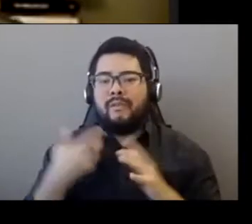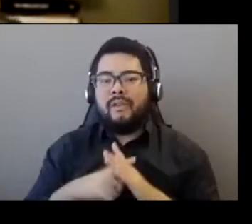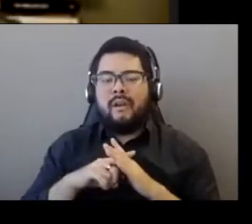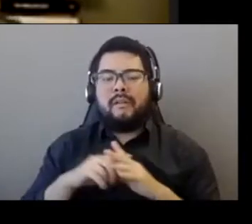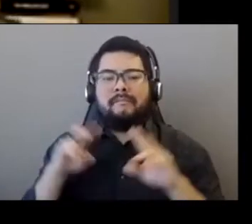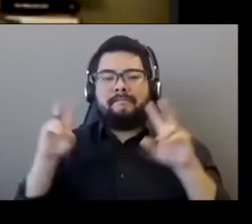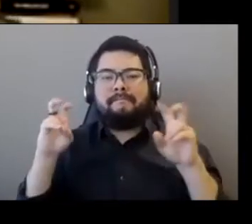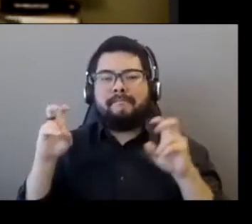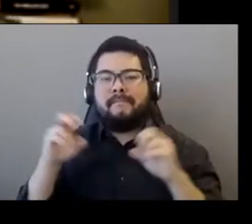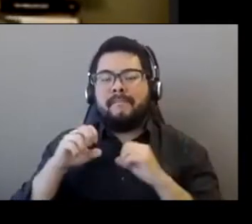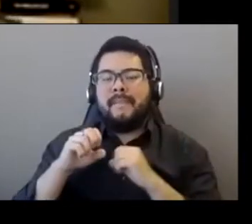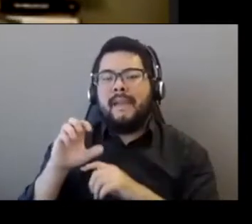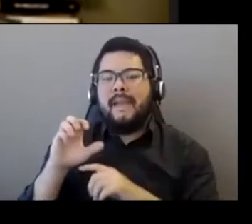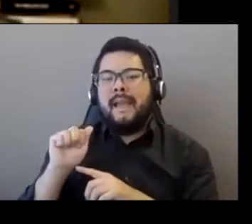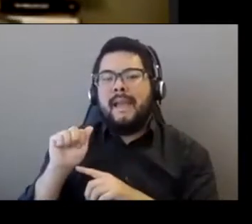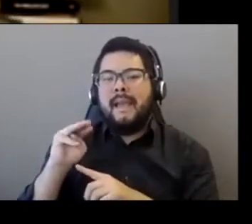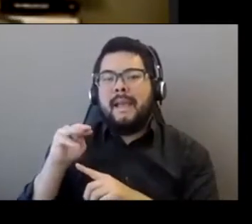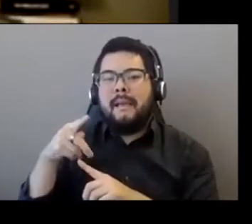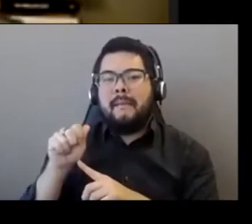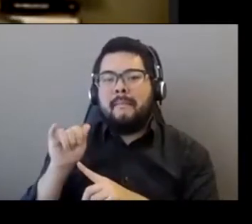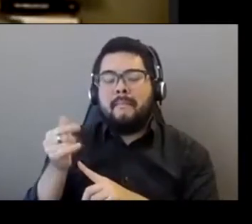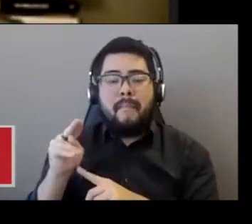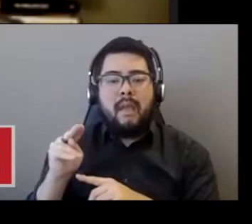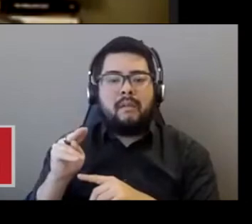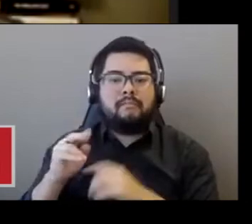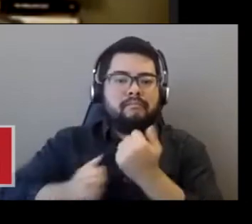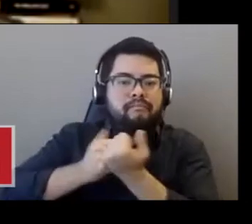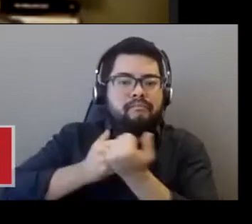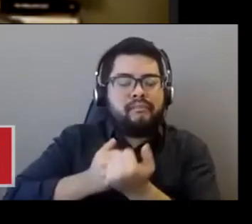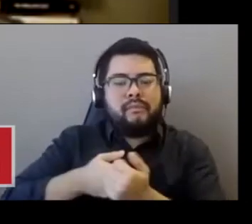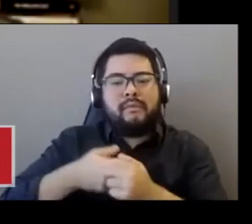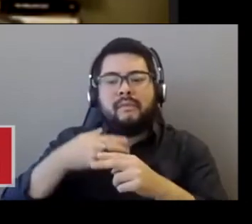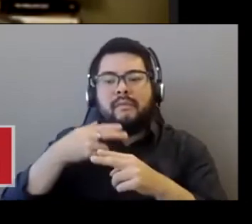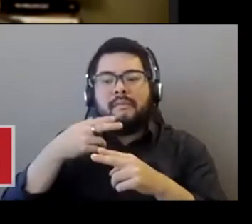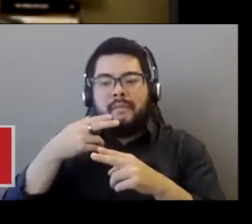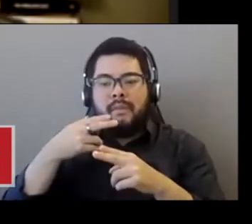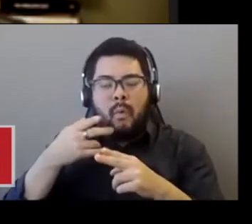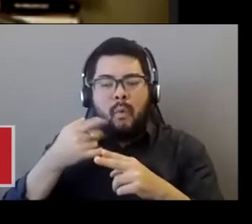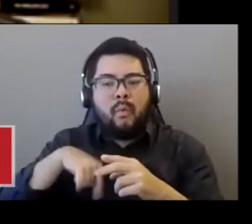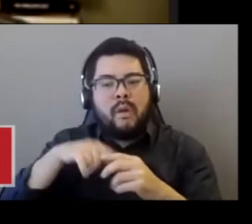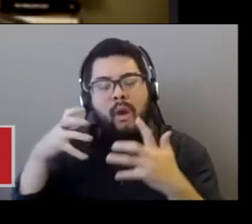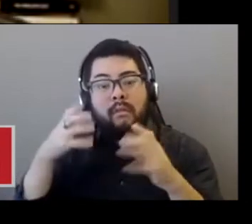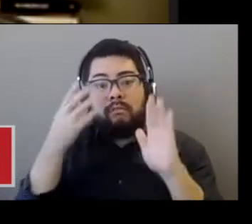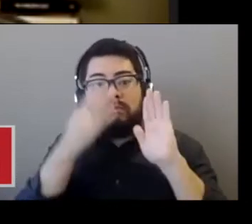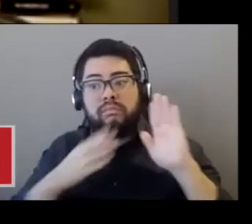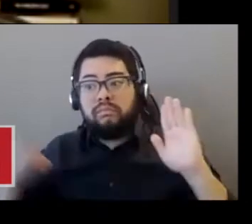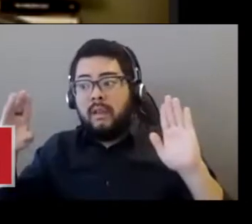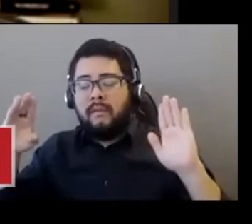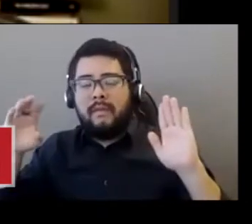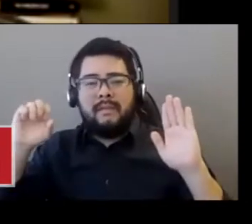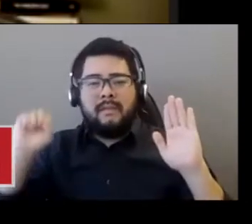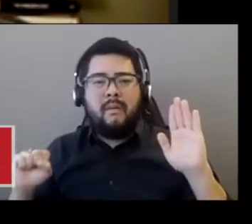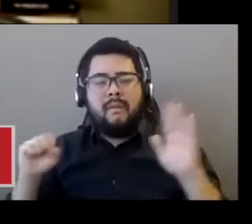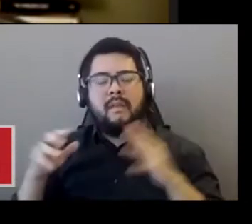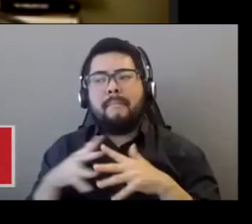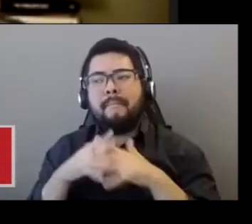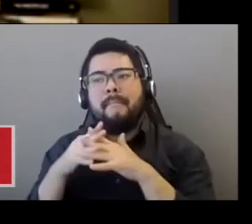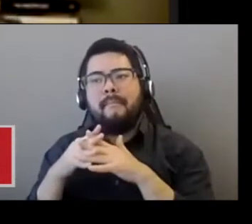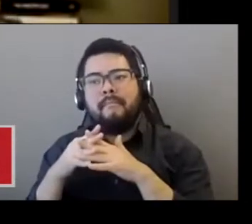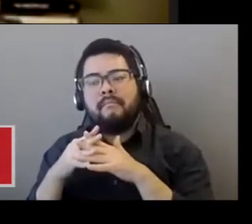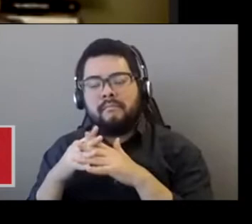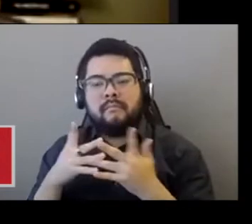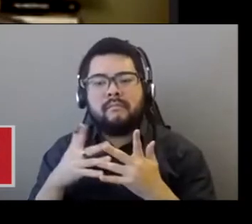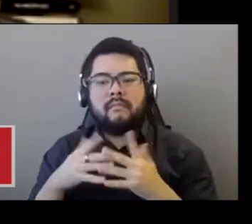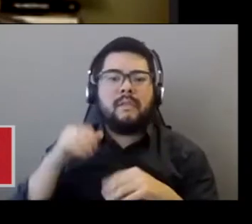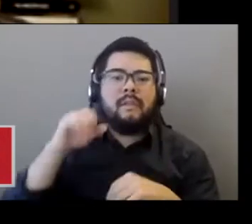alongside, again, healthcare unions in Brazil, Argentina, actually across the South American, across the